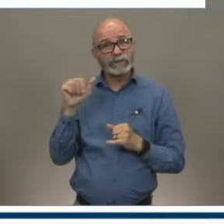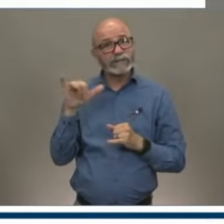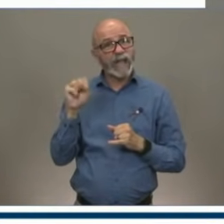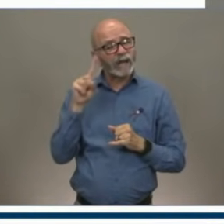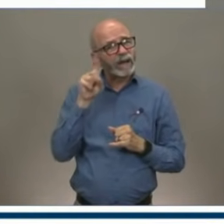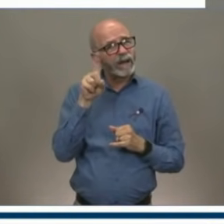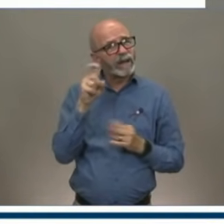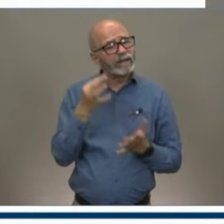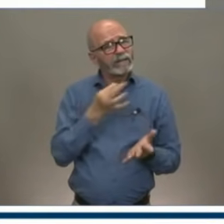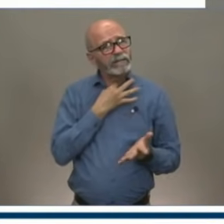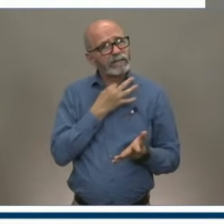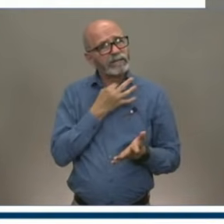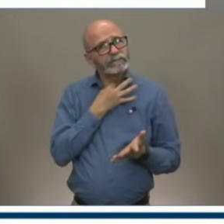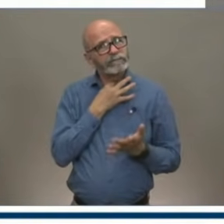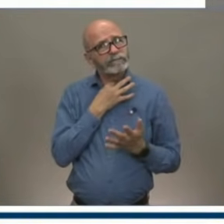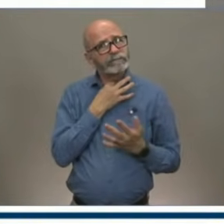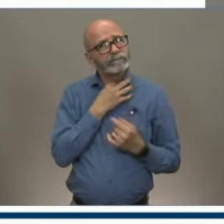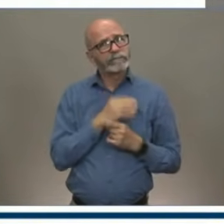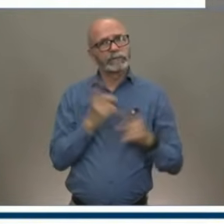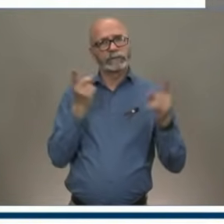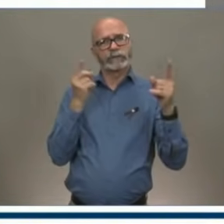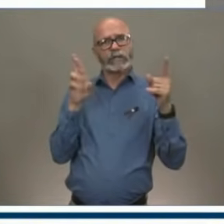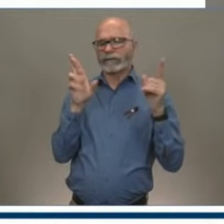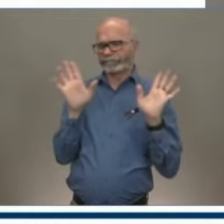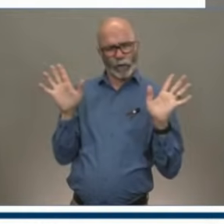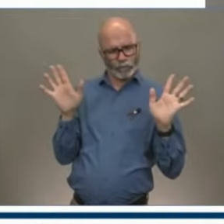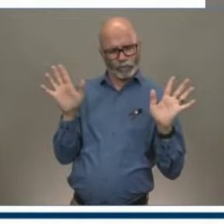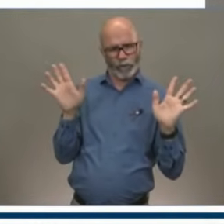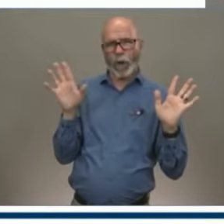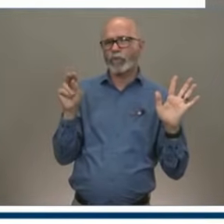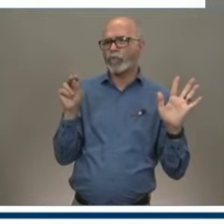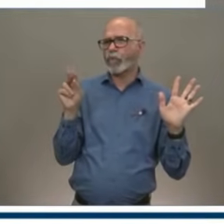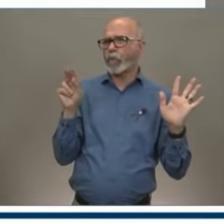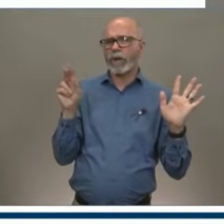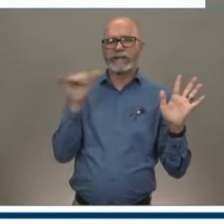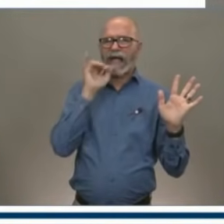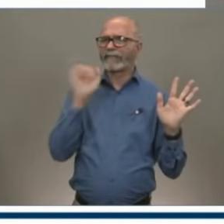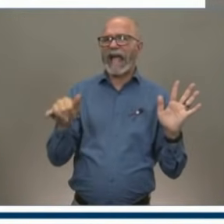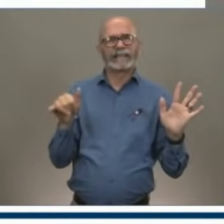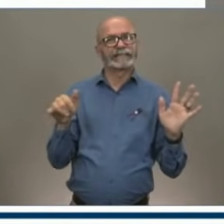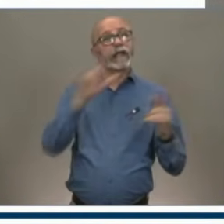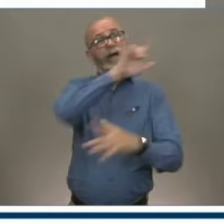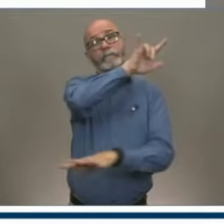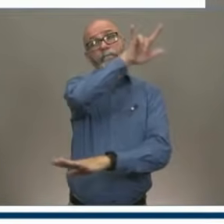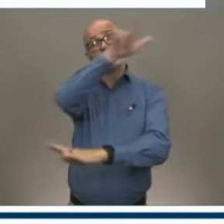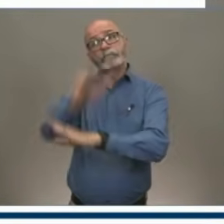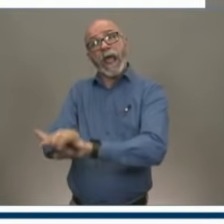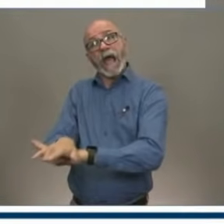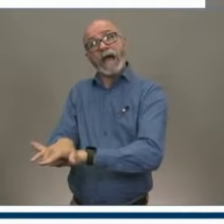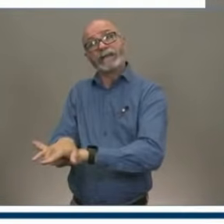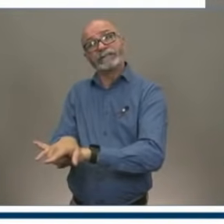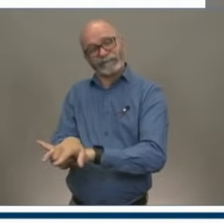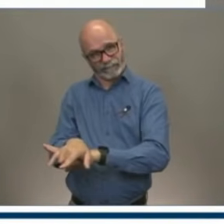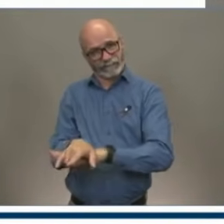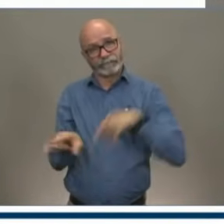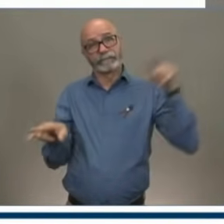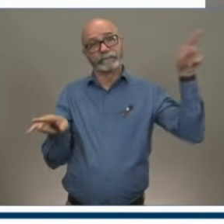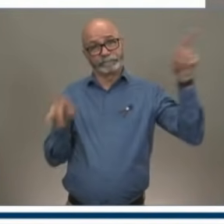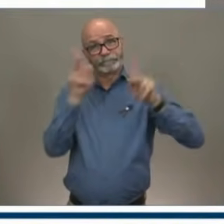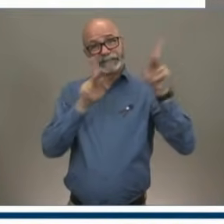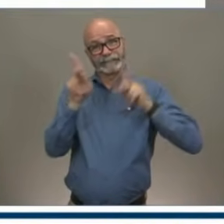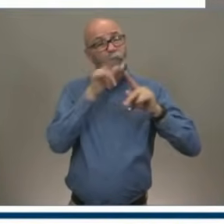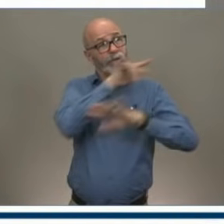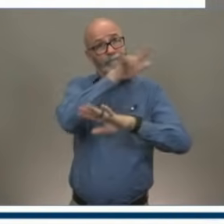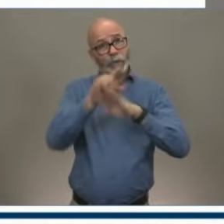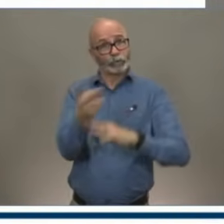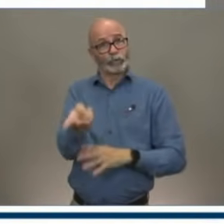related to people not self-isolating. The announcements around the flights are simply a reflection. We've had it's been several